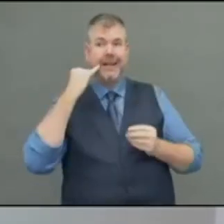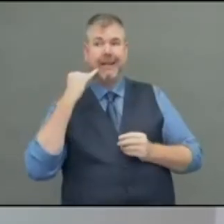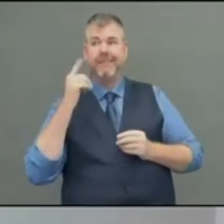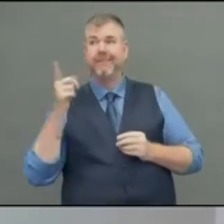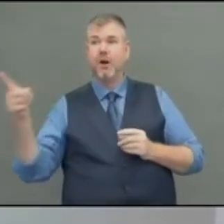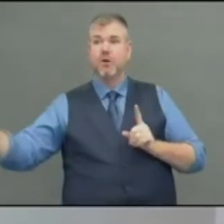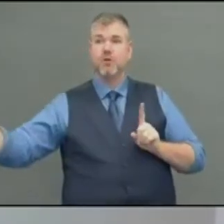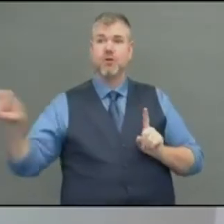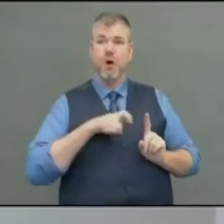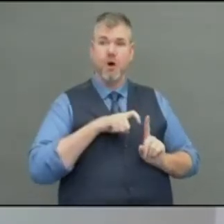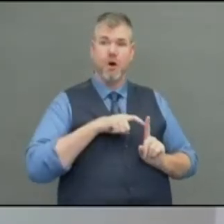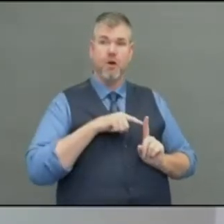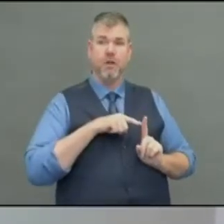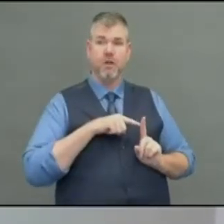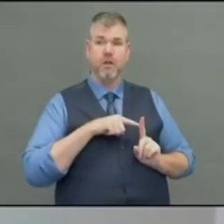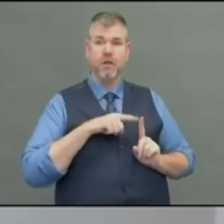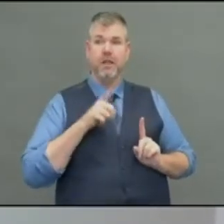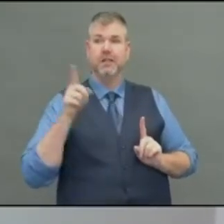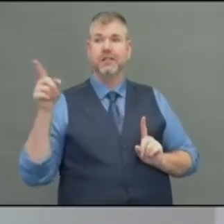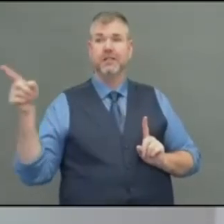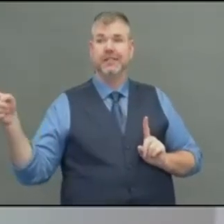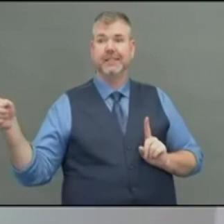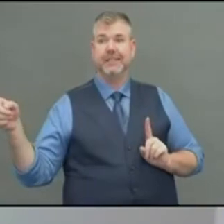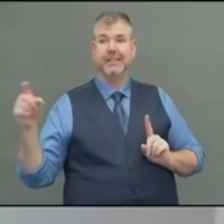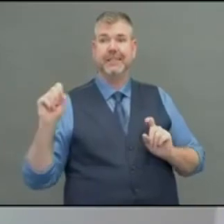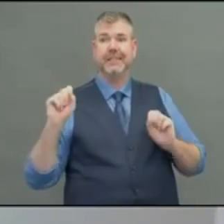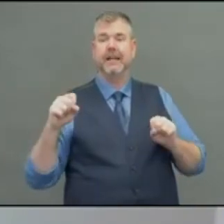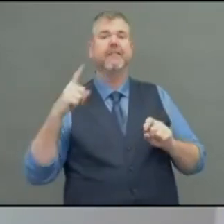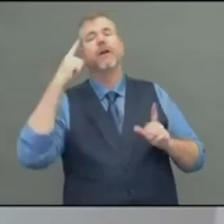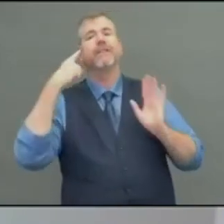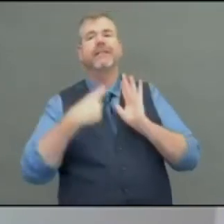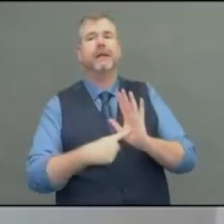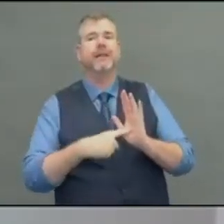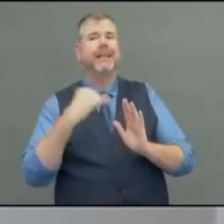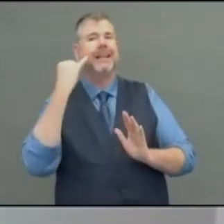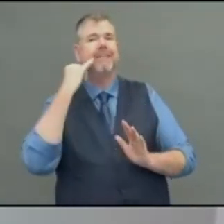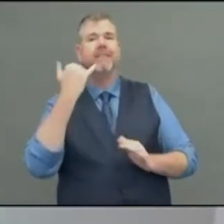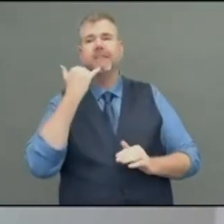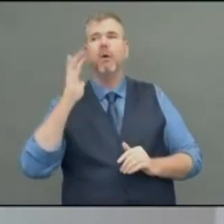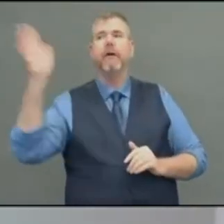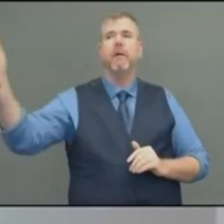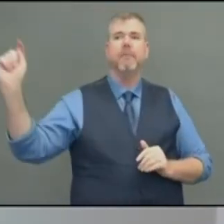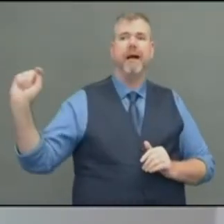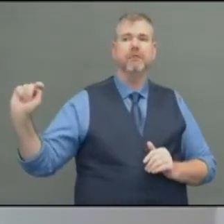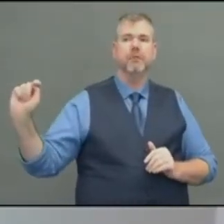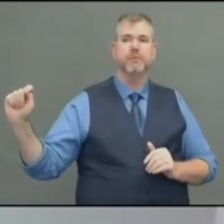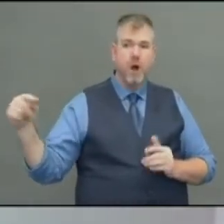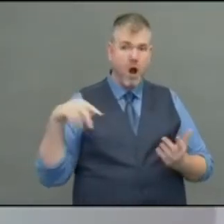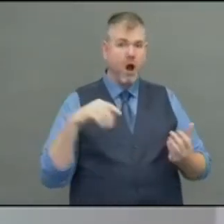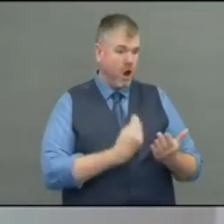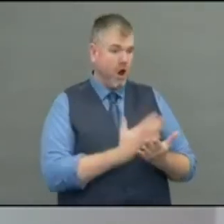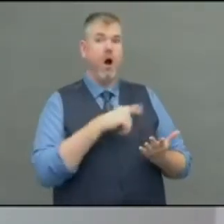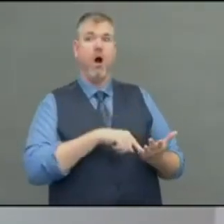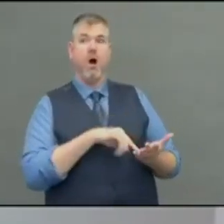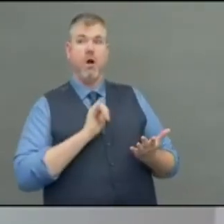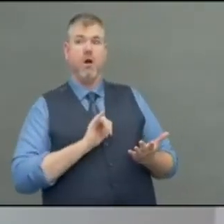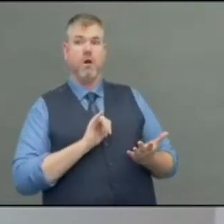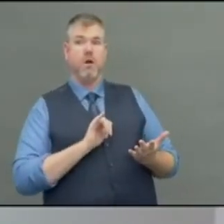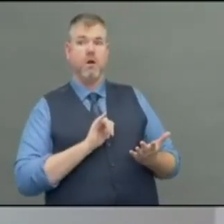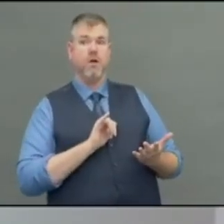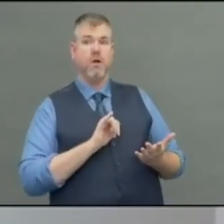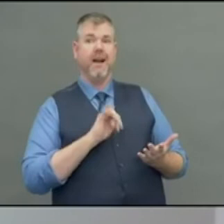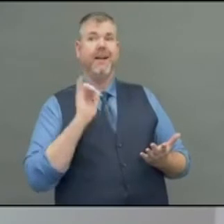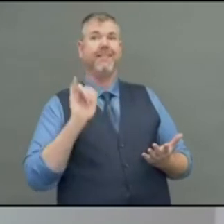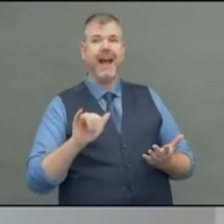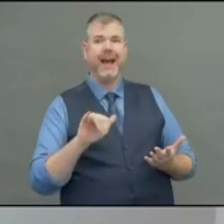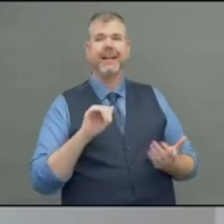piece, because maybe she left her cell phone in the bathroom somewhere or the bedroom. And so the cordless handset is going to